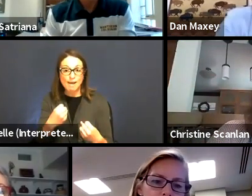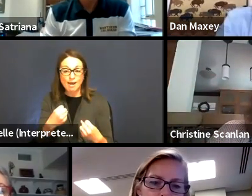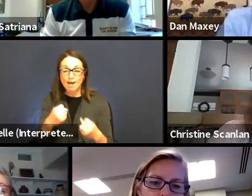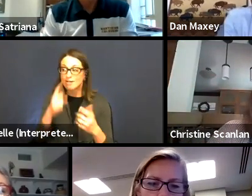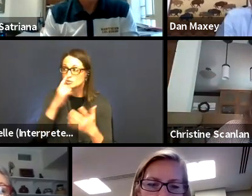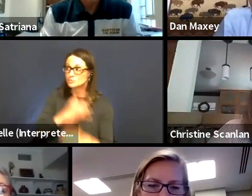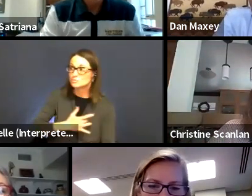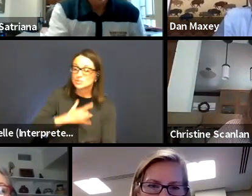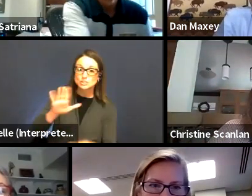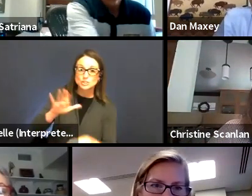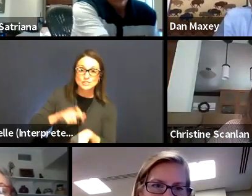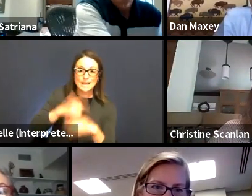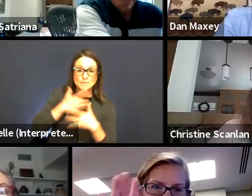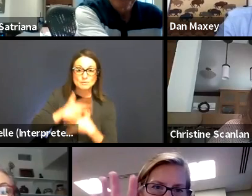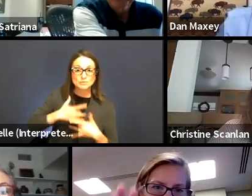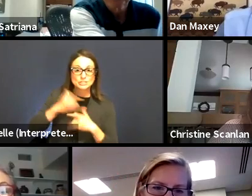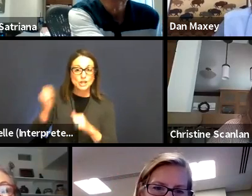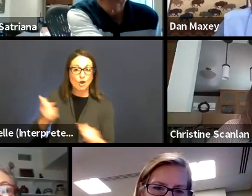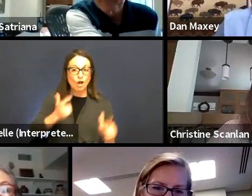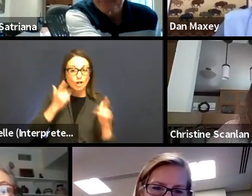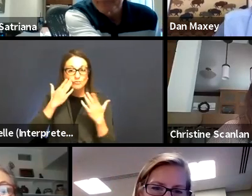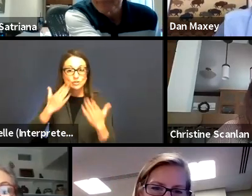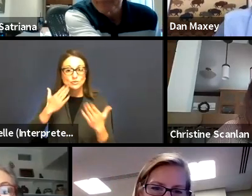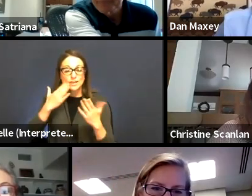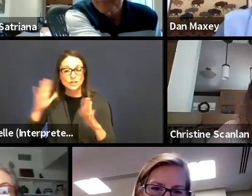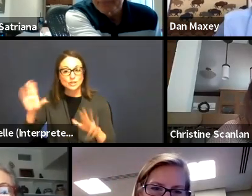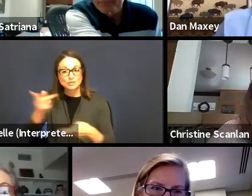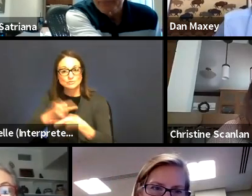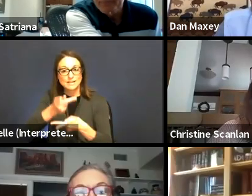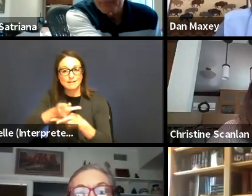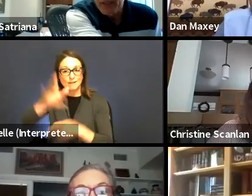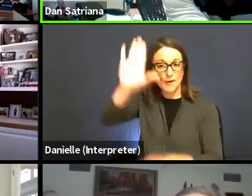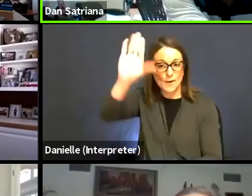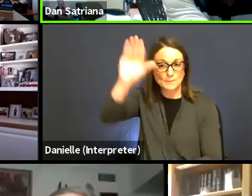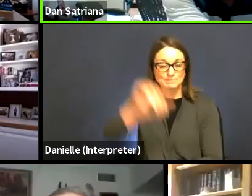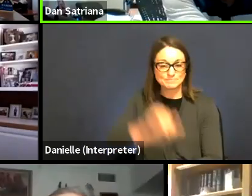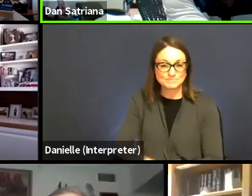your Thank you. time. Appreciate all of you. Take care. Bye now.